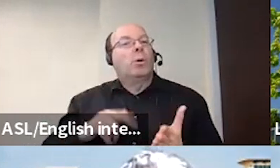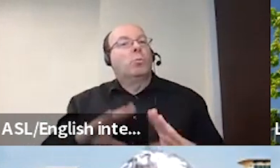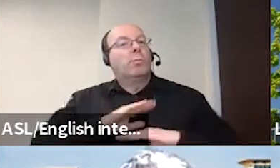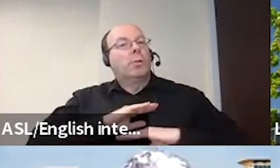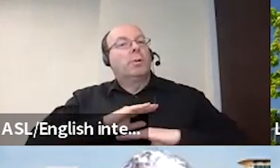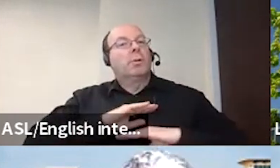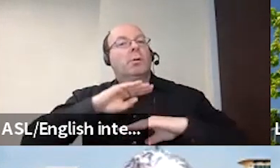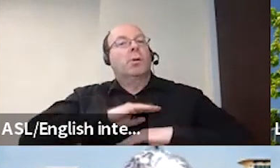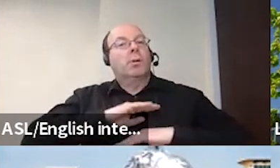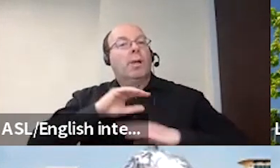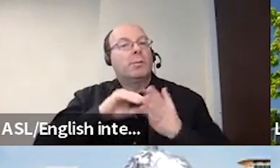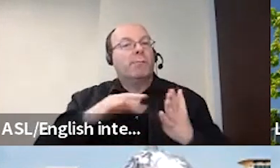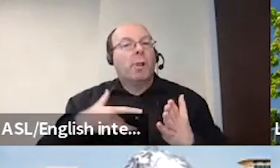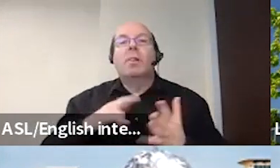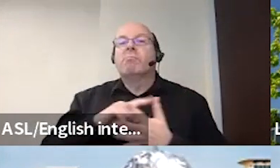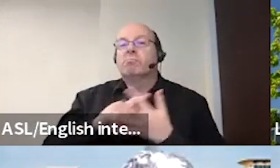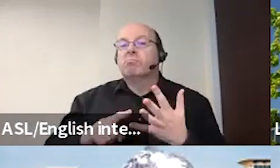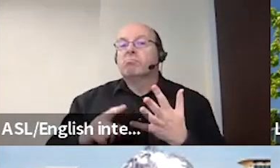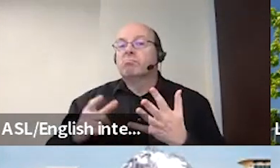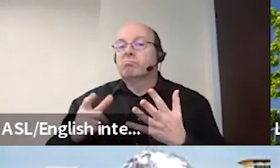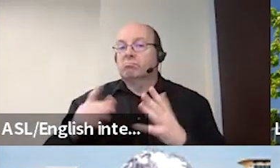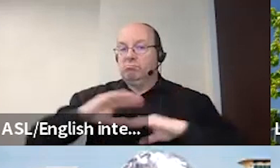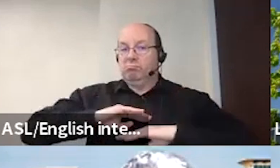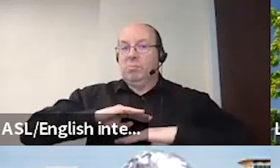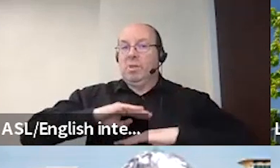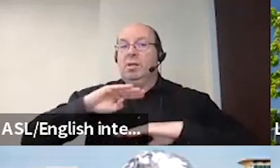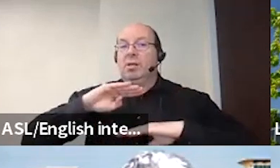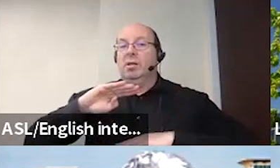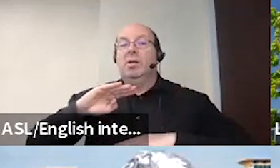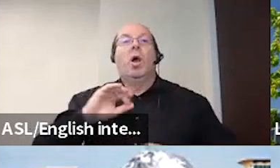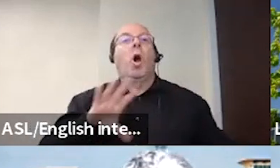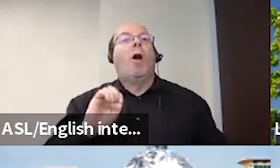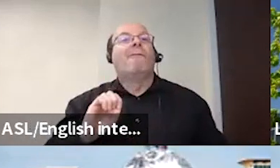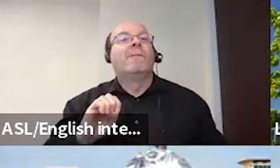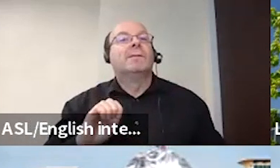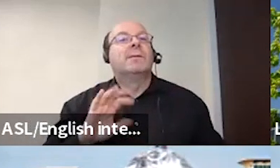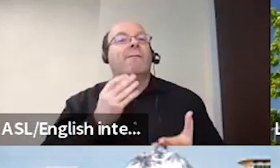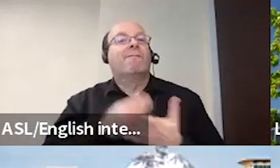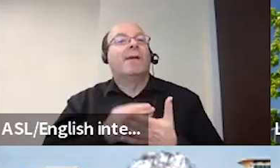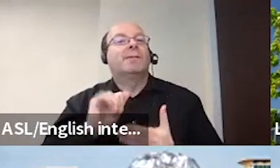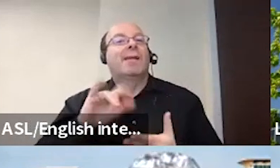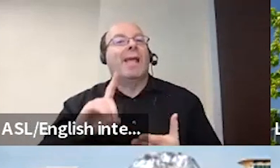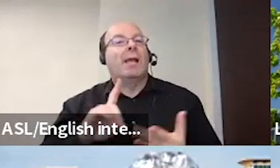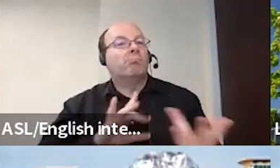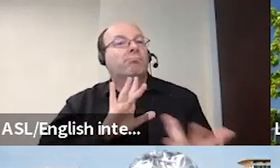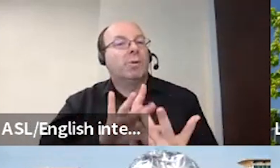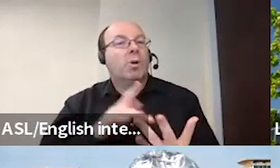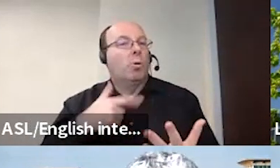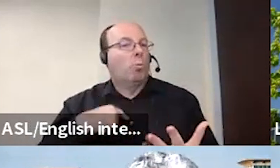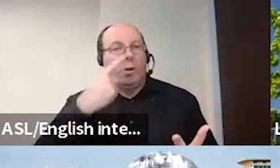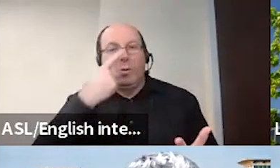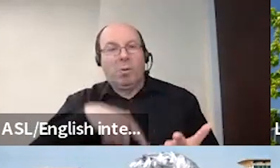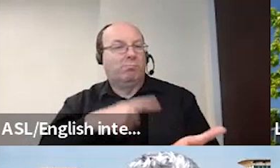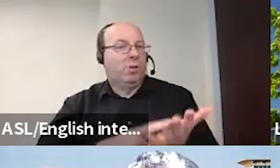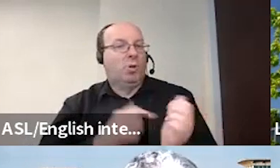students, if you think that you fall into this category, please contact the Office of Financial Aid and we'll be happy to discuss this with you.